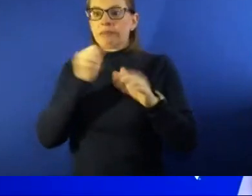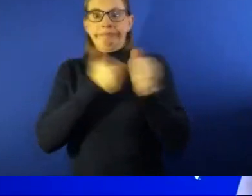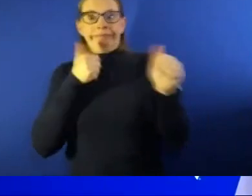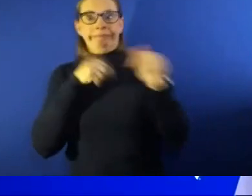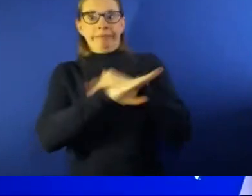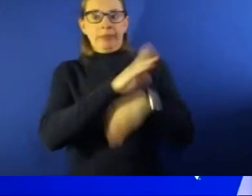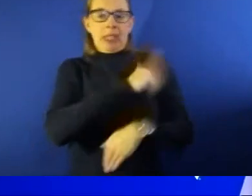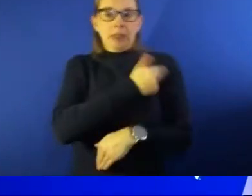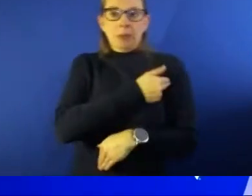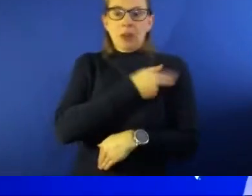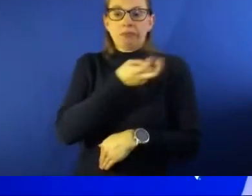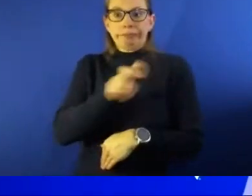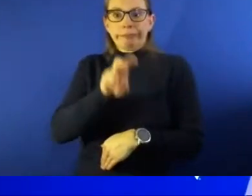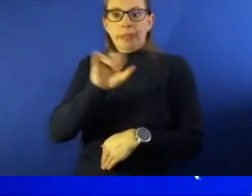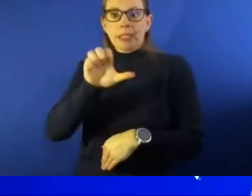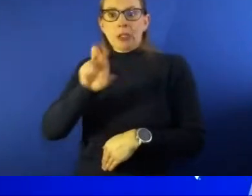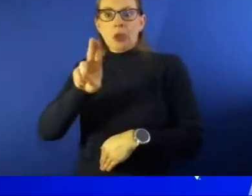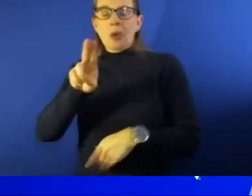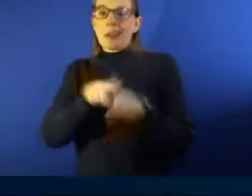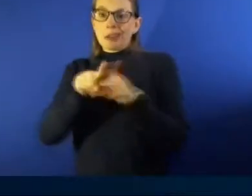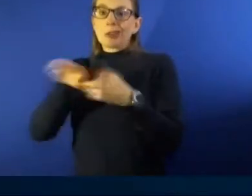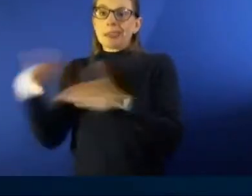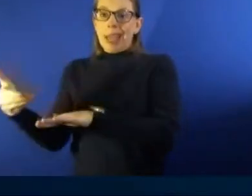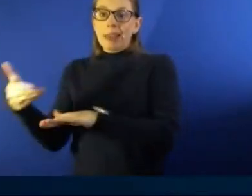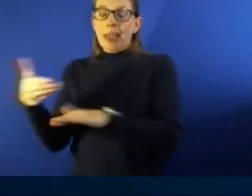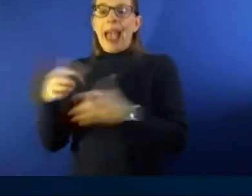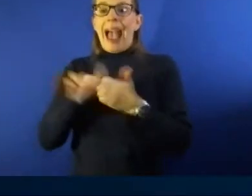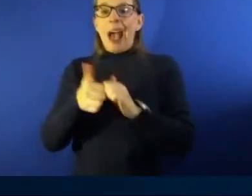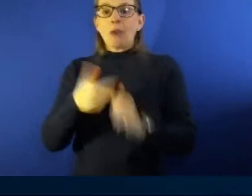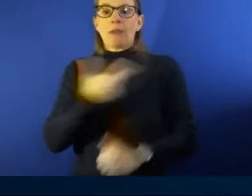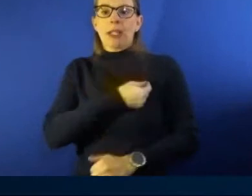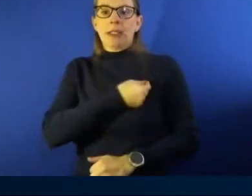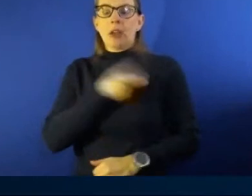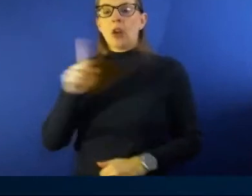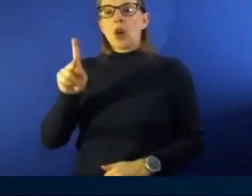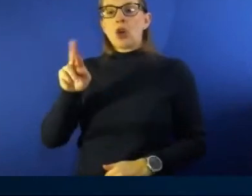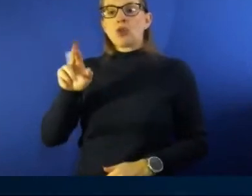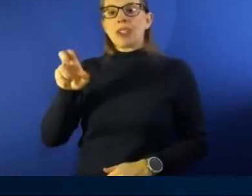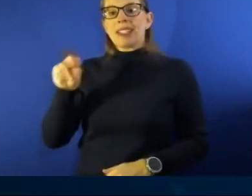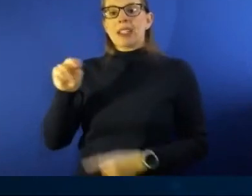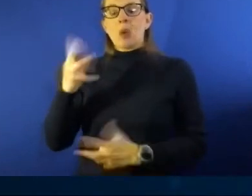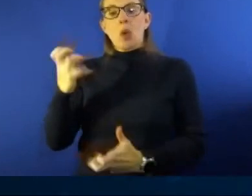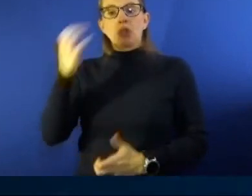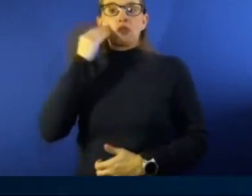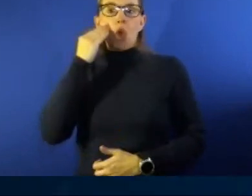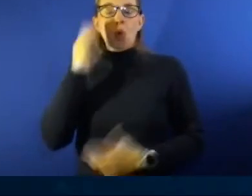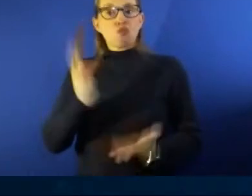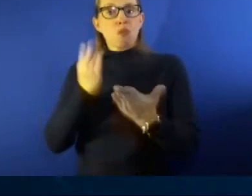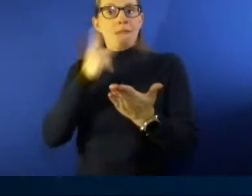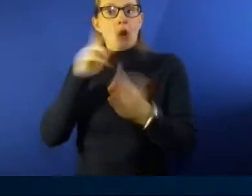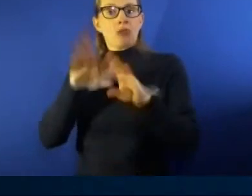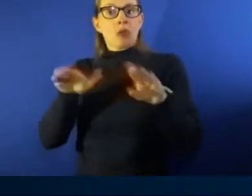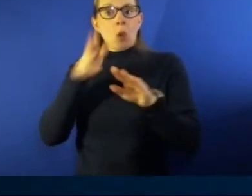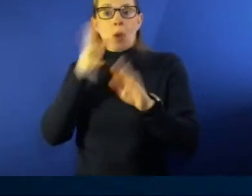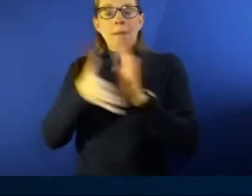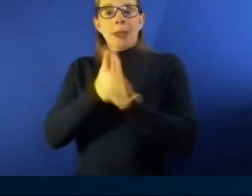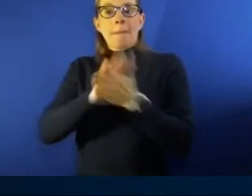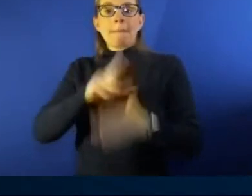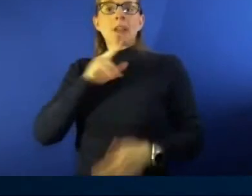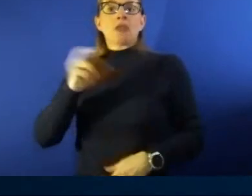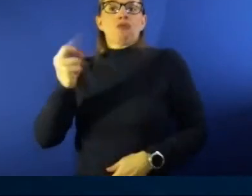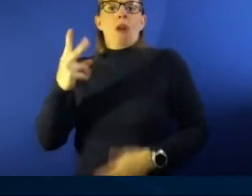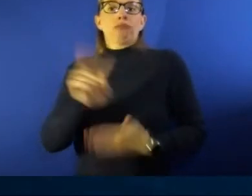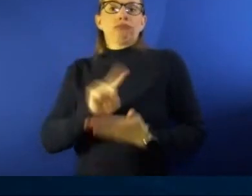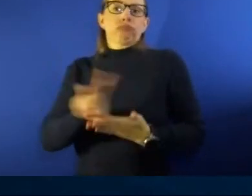course dying, and that is through vaccination. Kristen wants to know, what do you recommend for children who will be turning 12 in the next few weeks? Do you